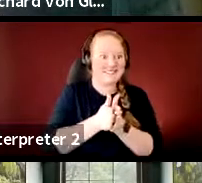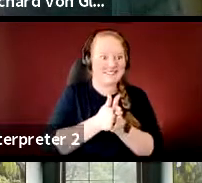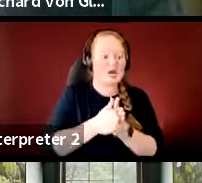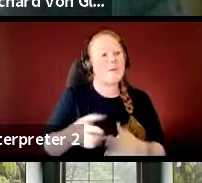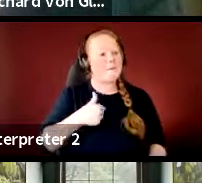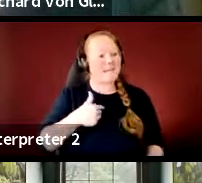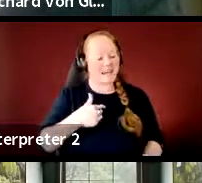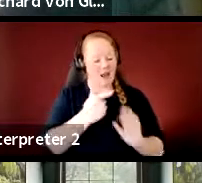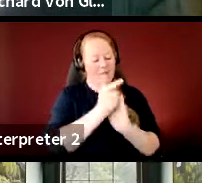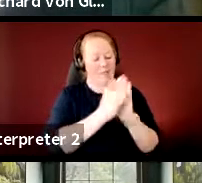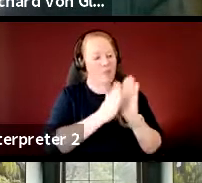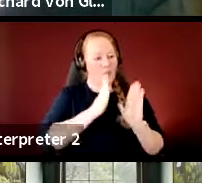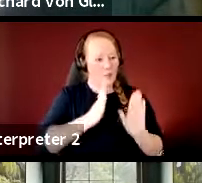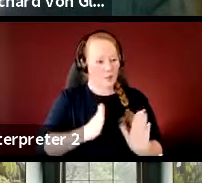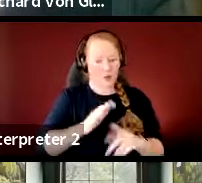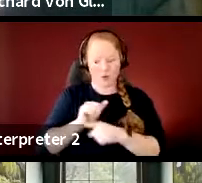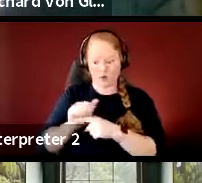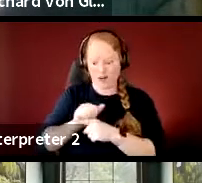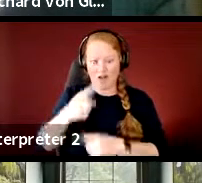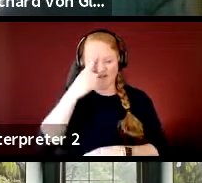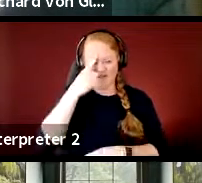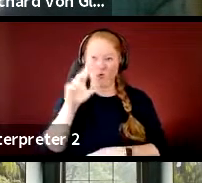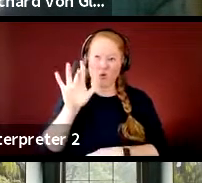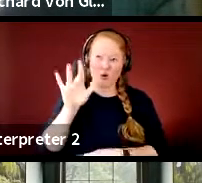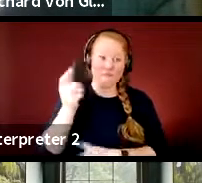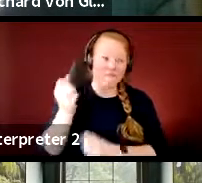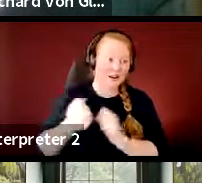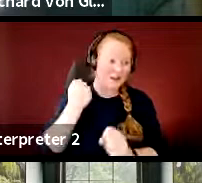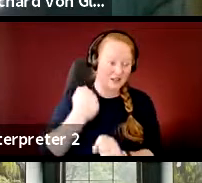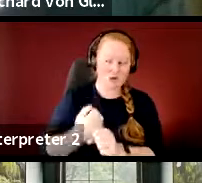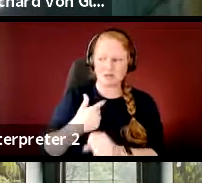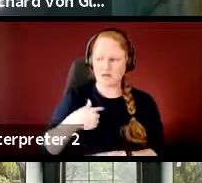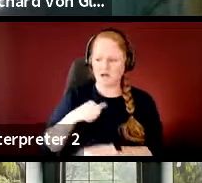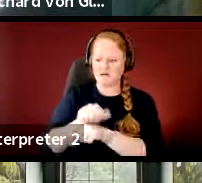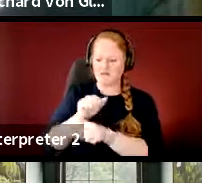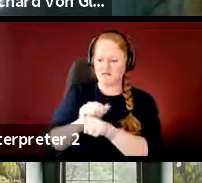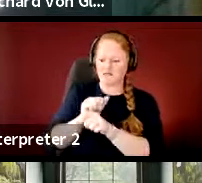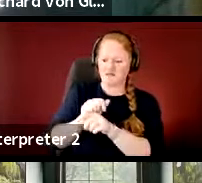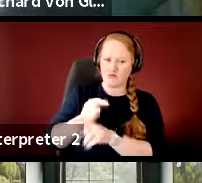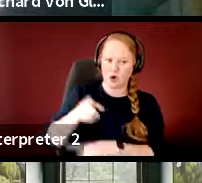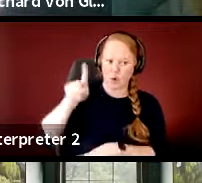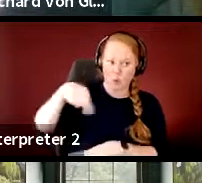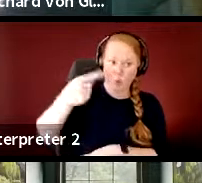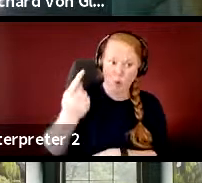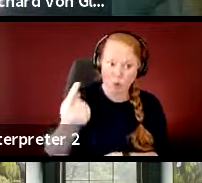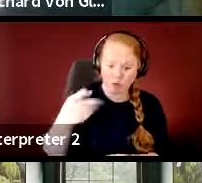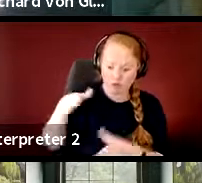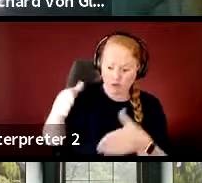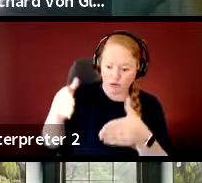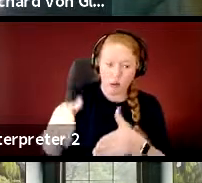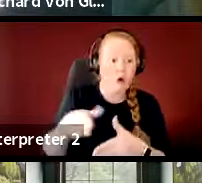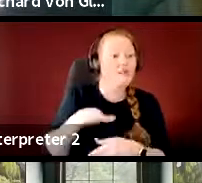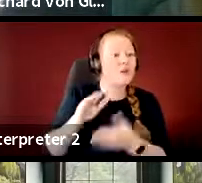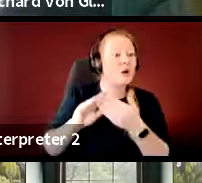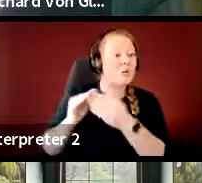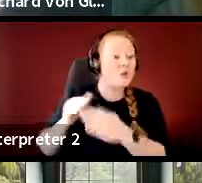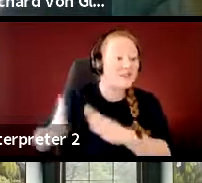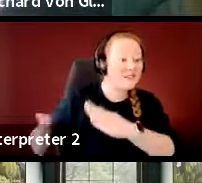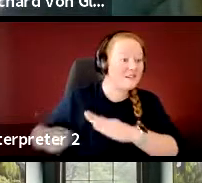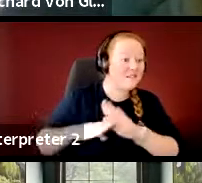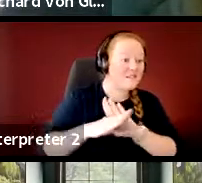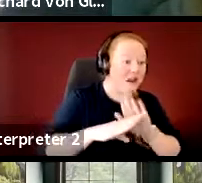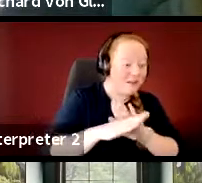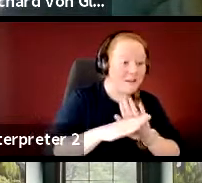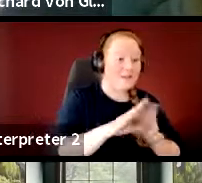and vocation. For the last 25 years, I've worked exclusively in comprehensive community development, neighborhood rebuilding,